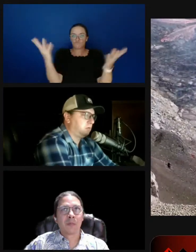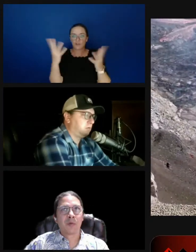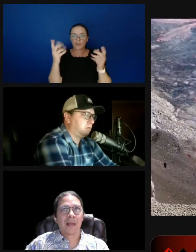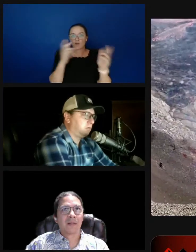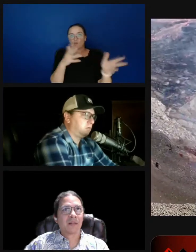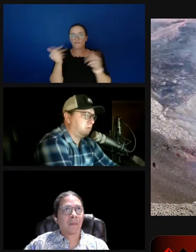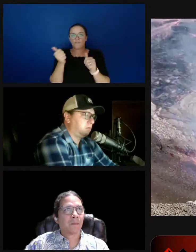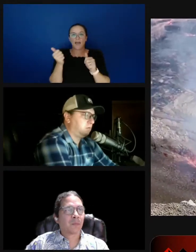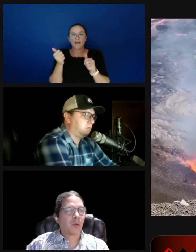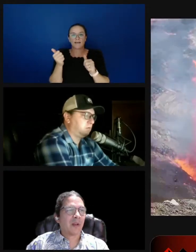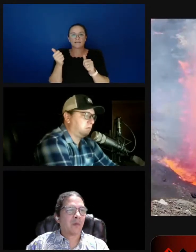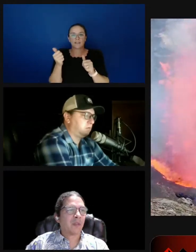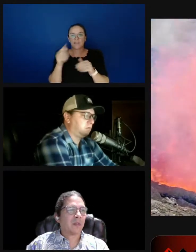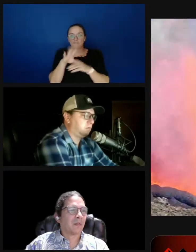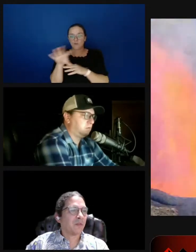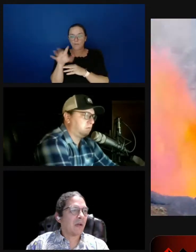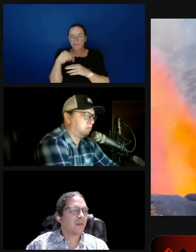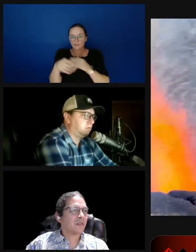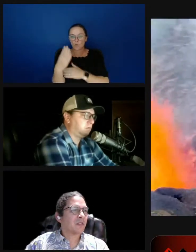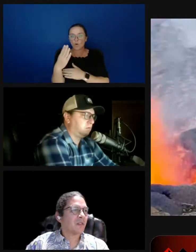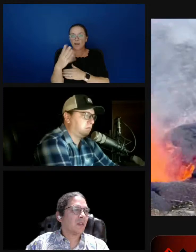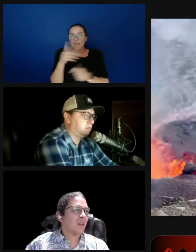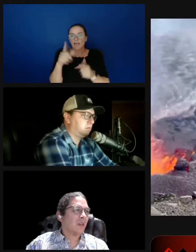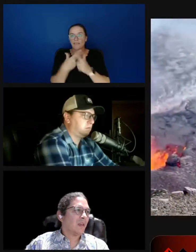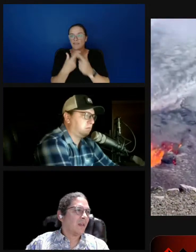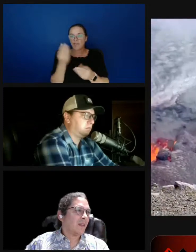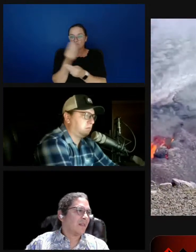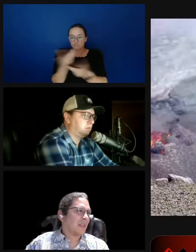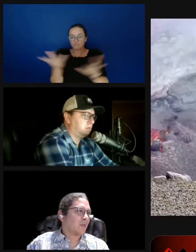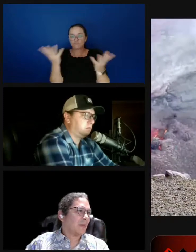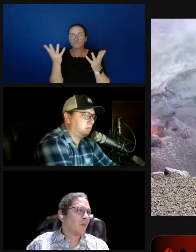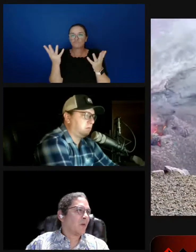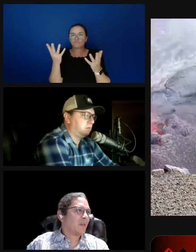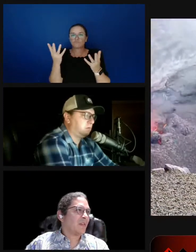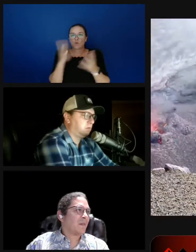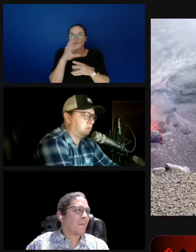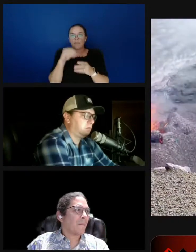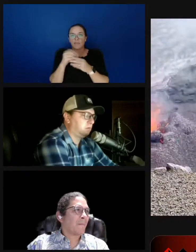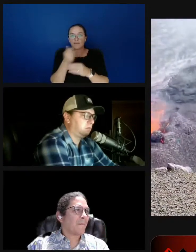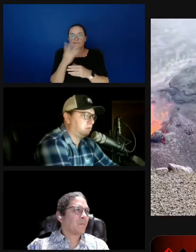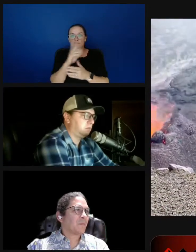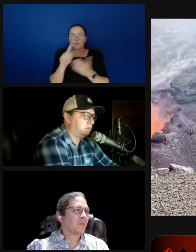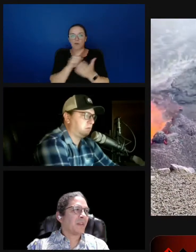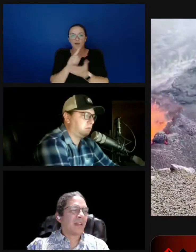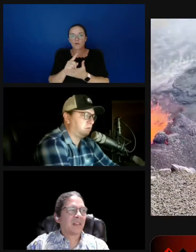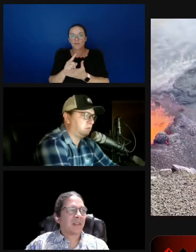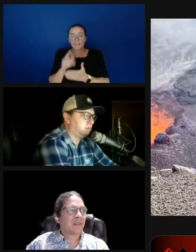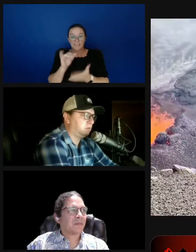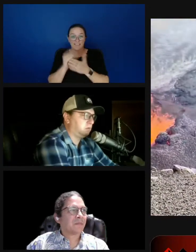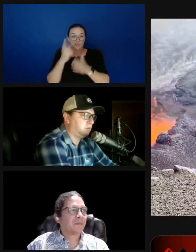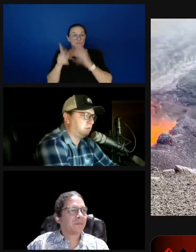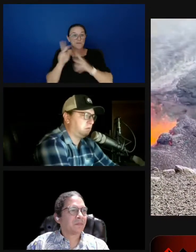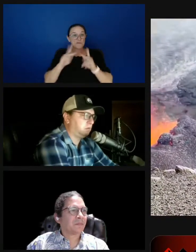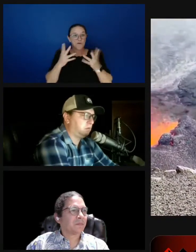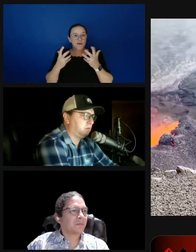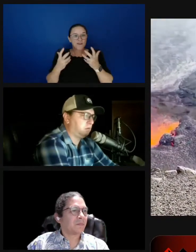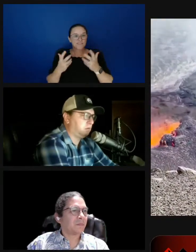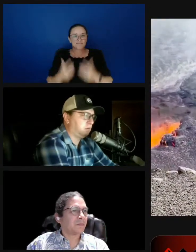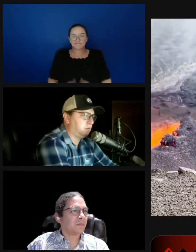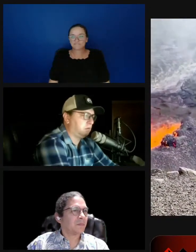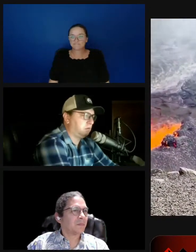morning for them to put it out already within a few hours. That's what people are wanting. So fantastic.